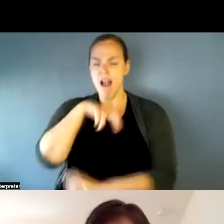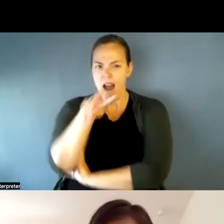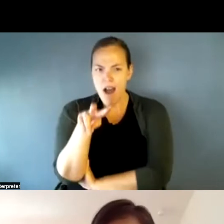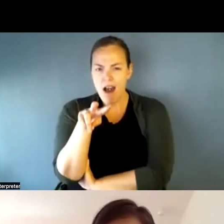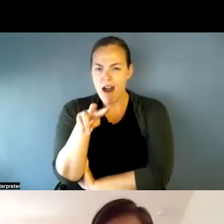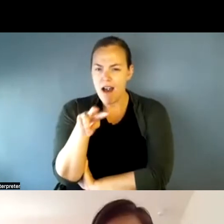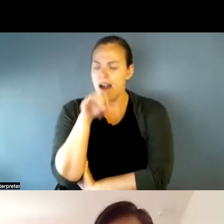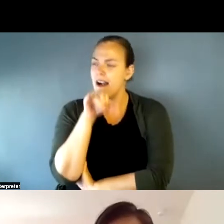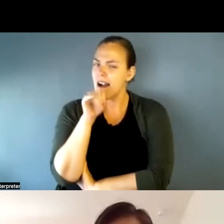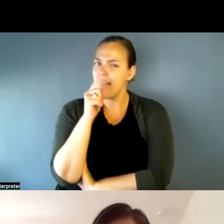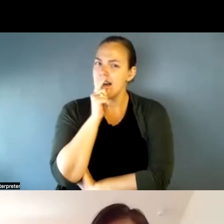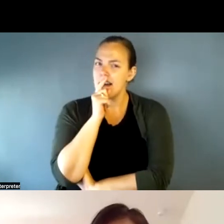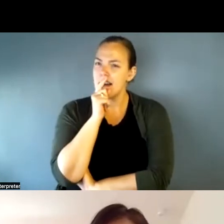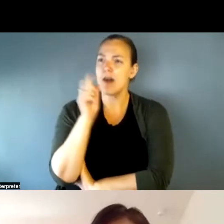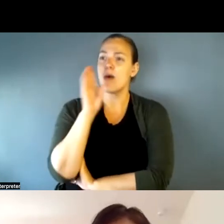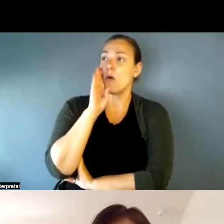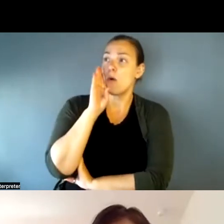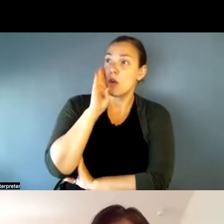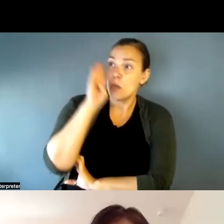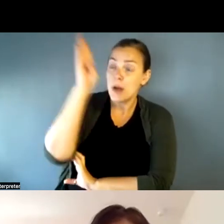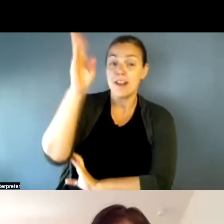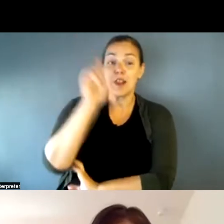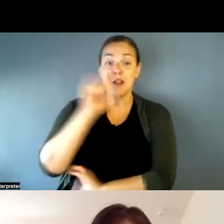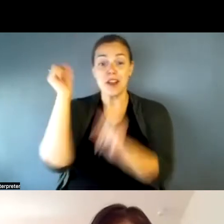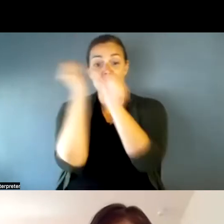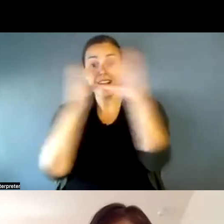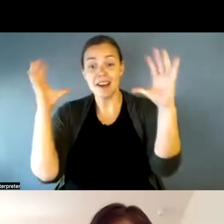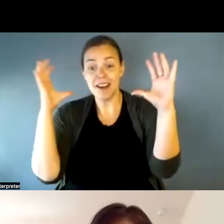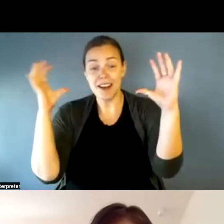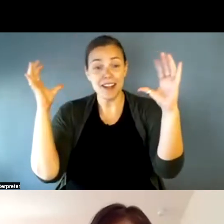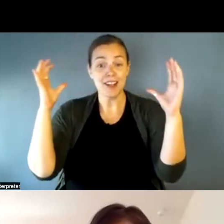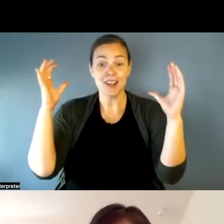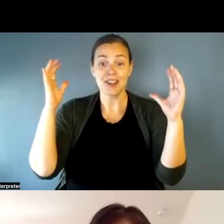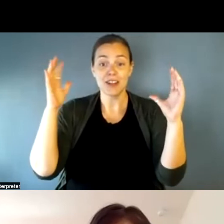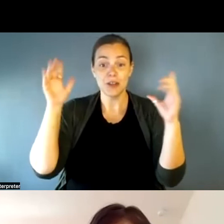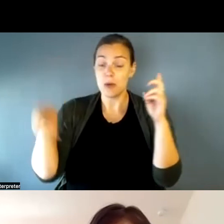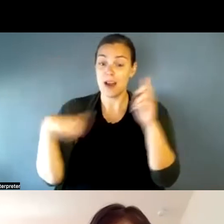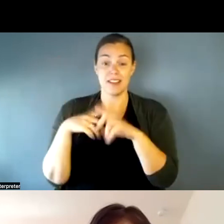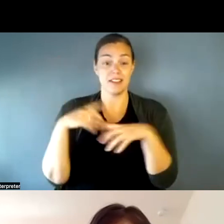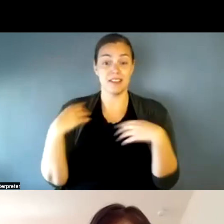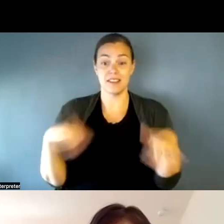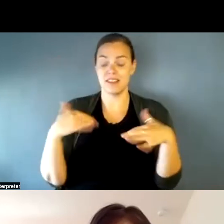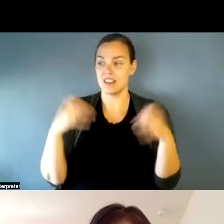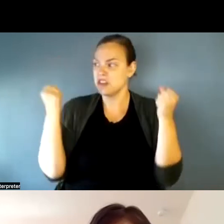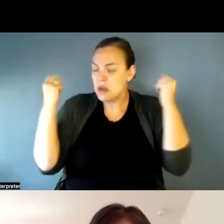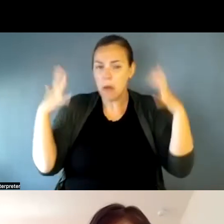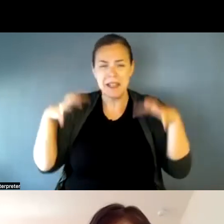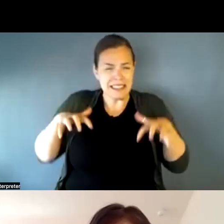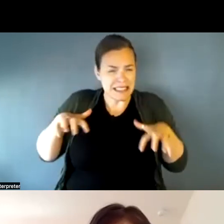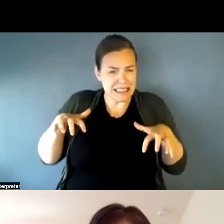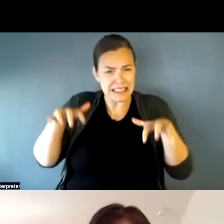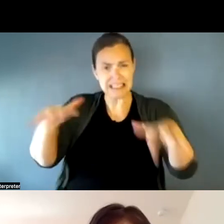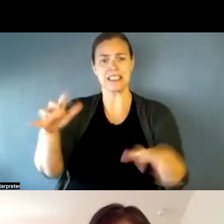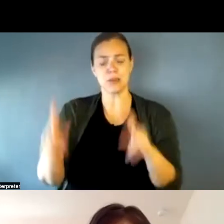the world look like in the future, when it's so completely heavily populated,